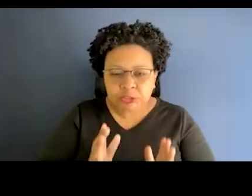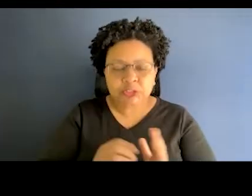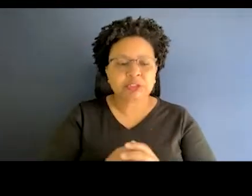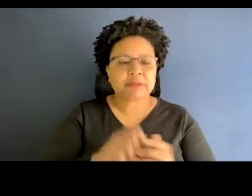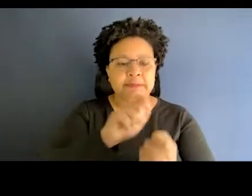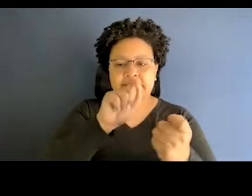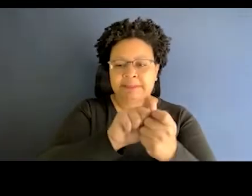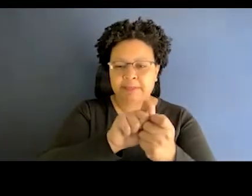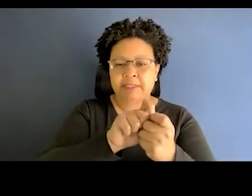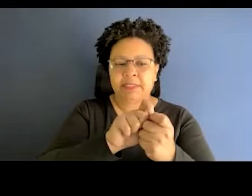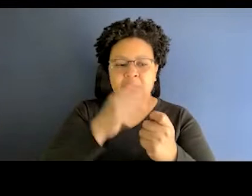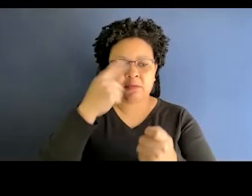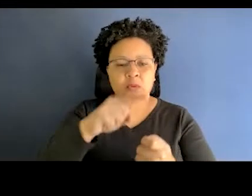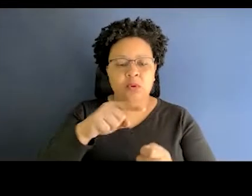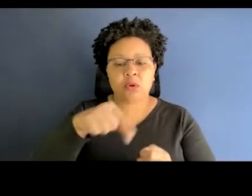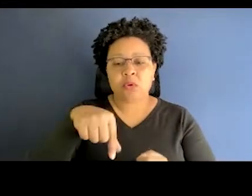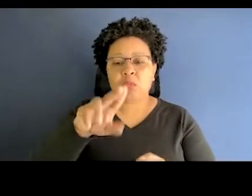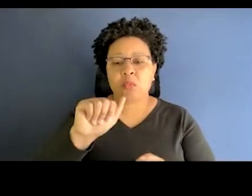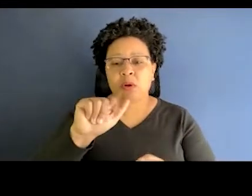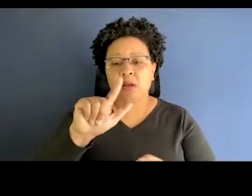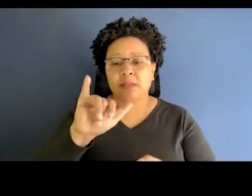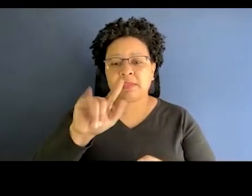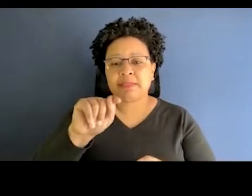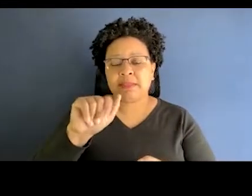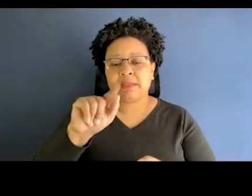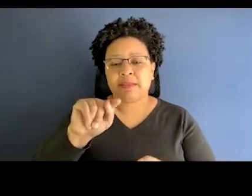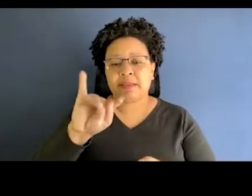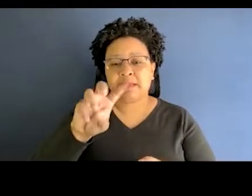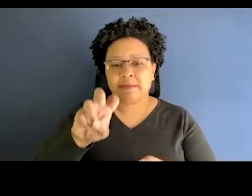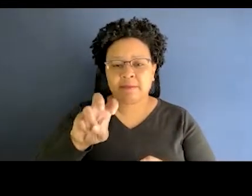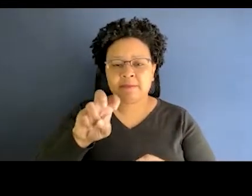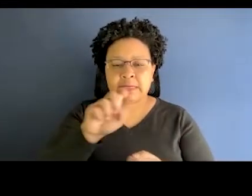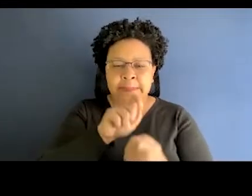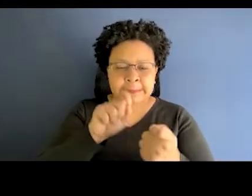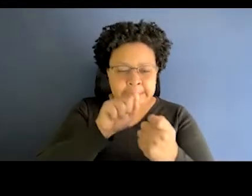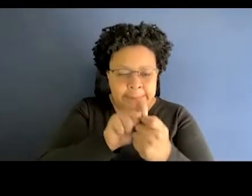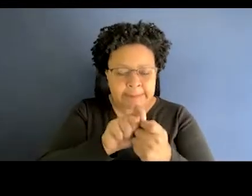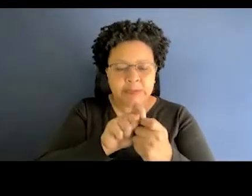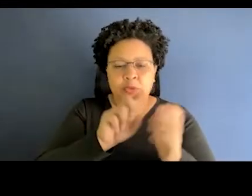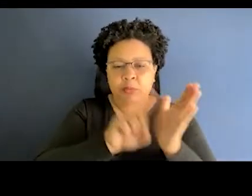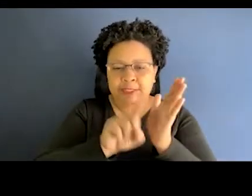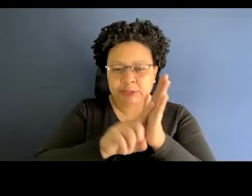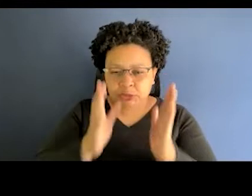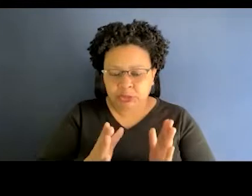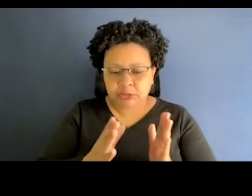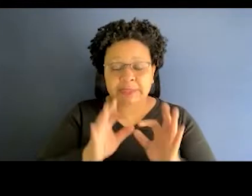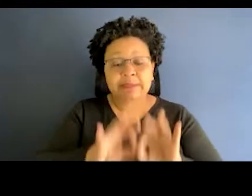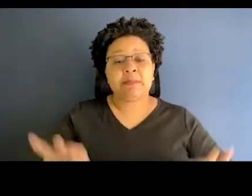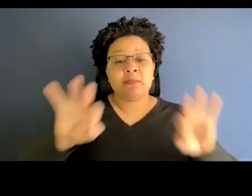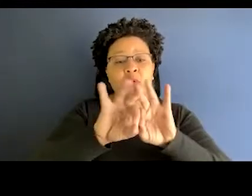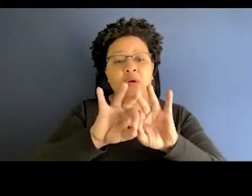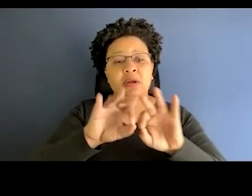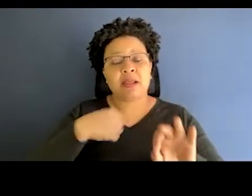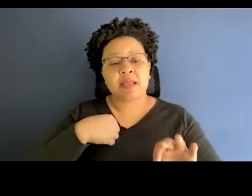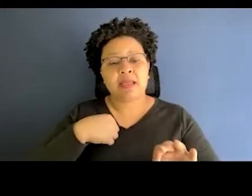as a qualitative critical researcher, I really acknowledge how important it is that I acknowledge the